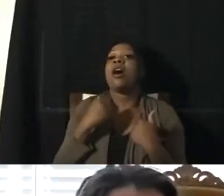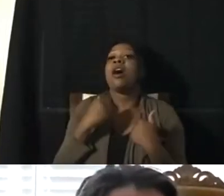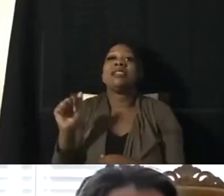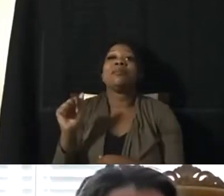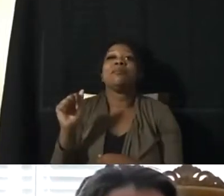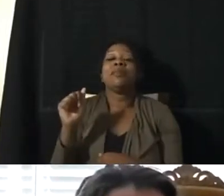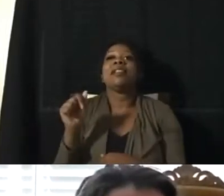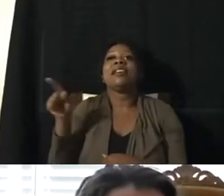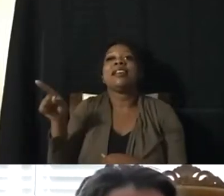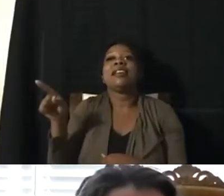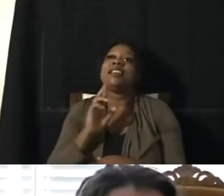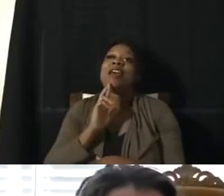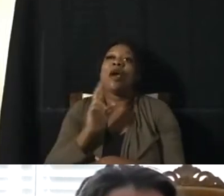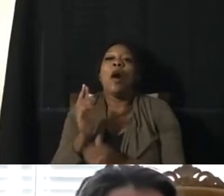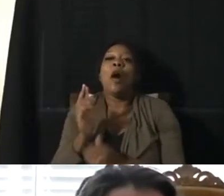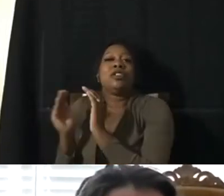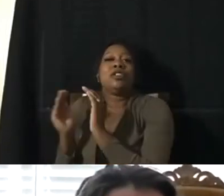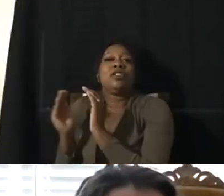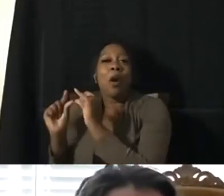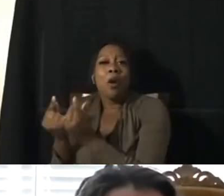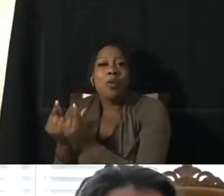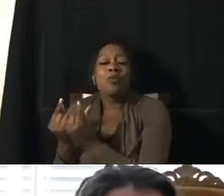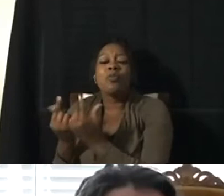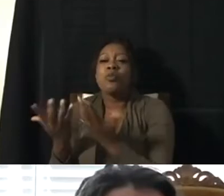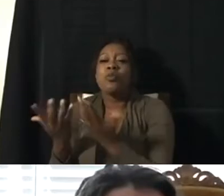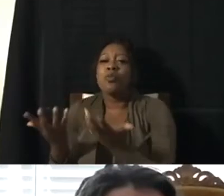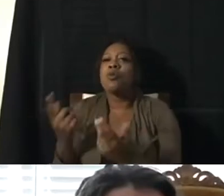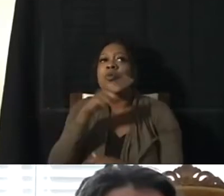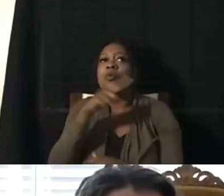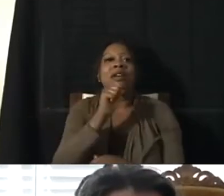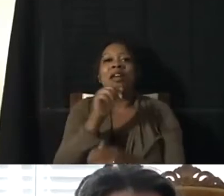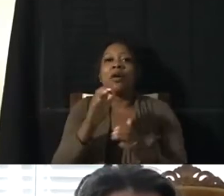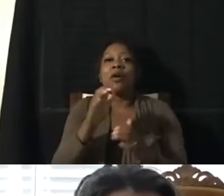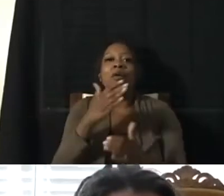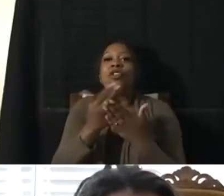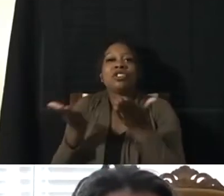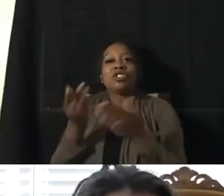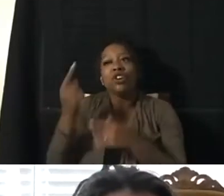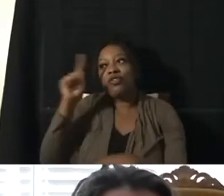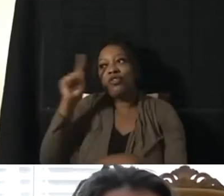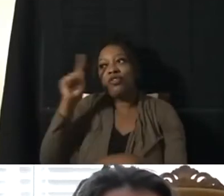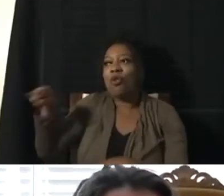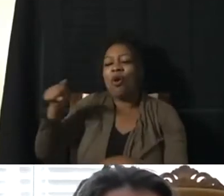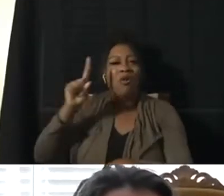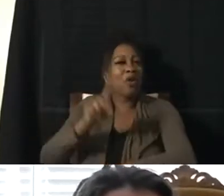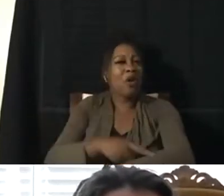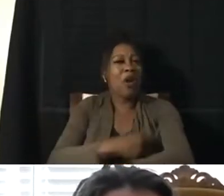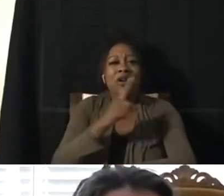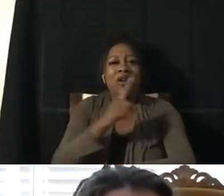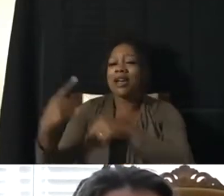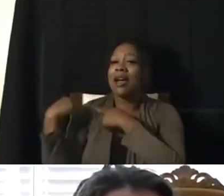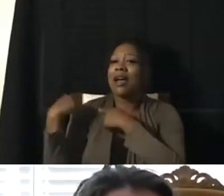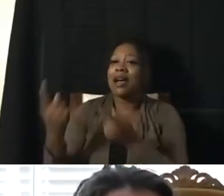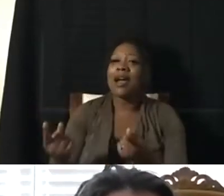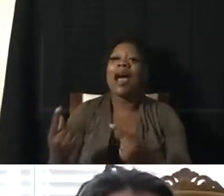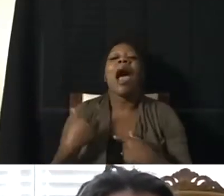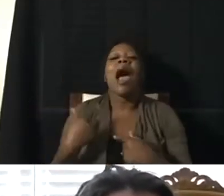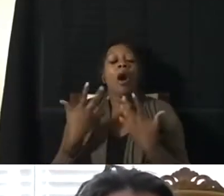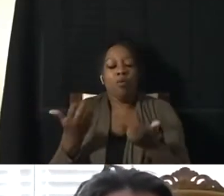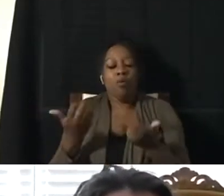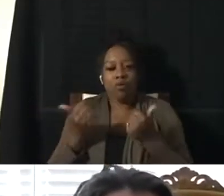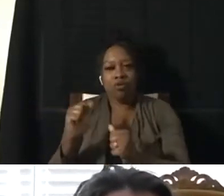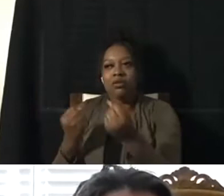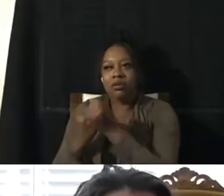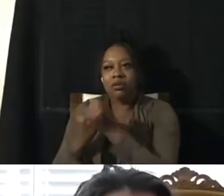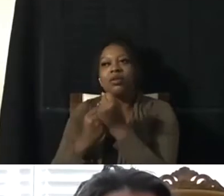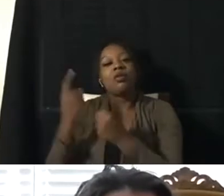have been, disserviced this whole for the longest time. And I'm going to try to advocate for them as much as I can